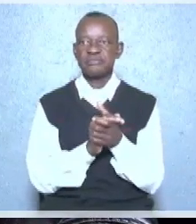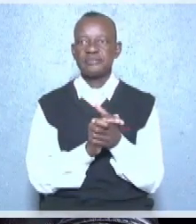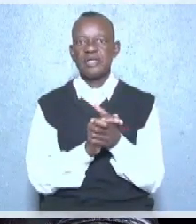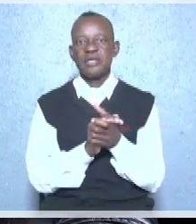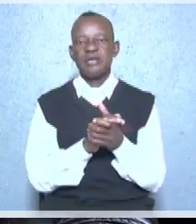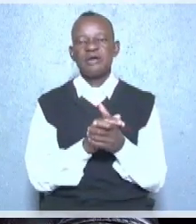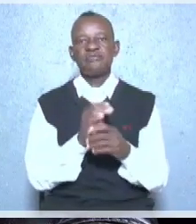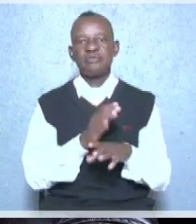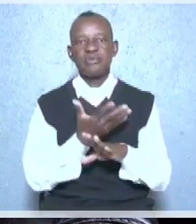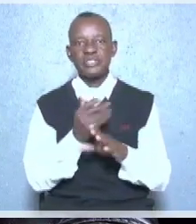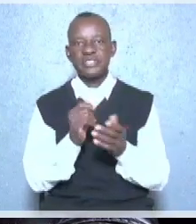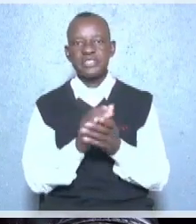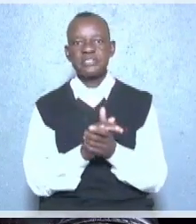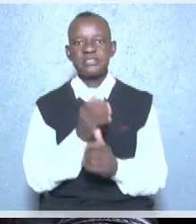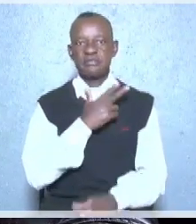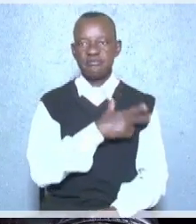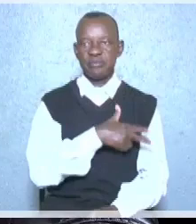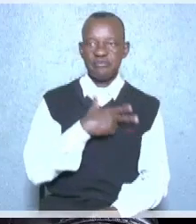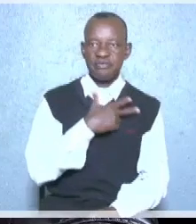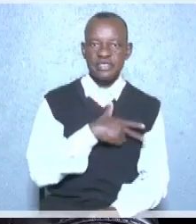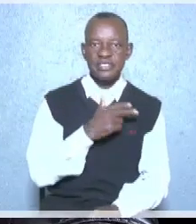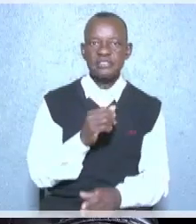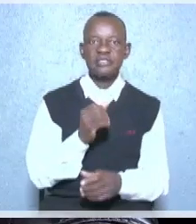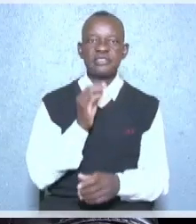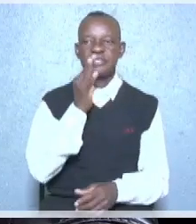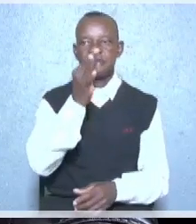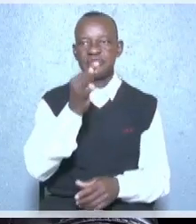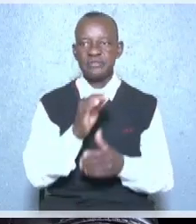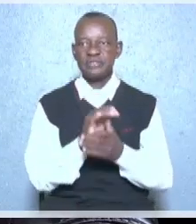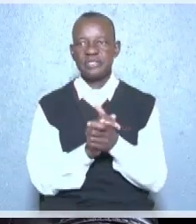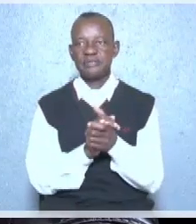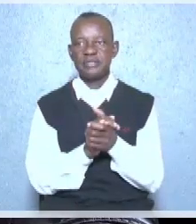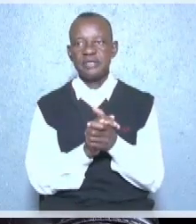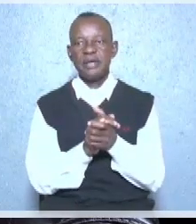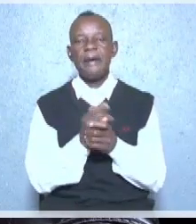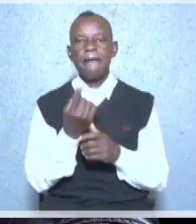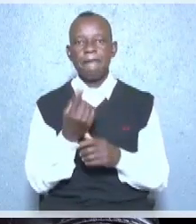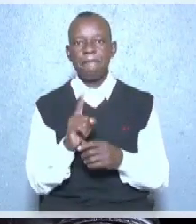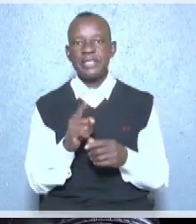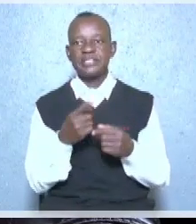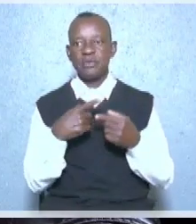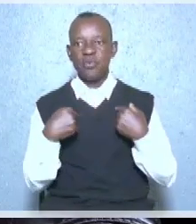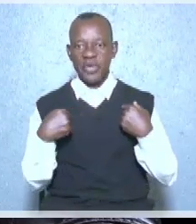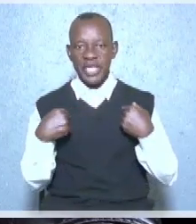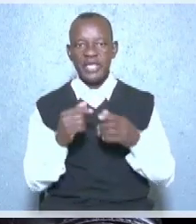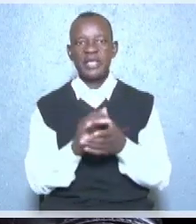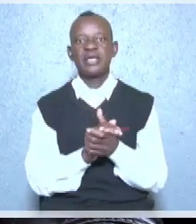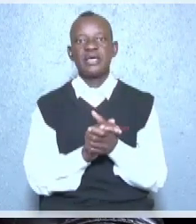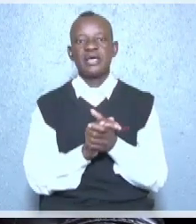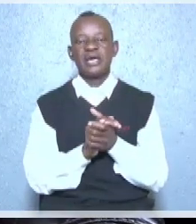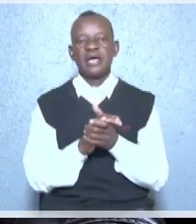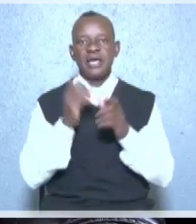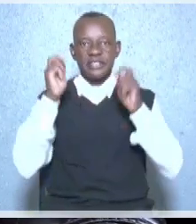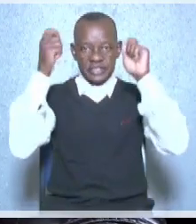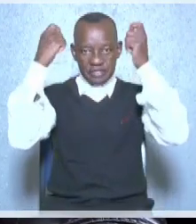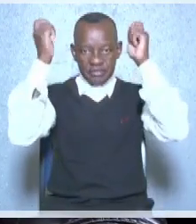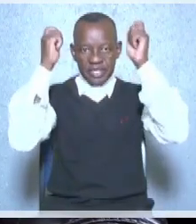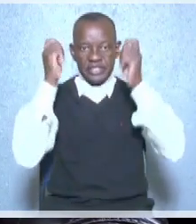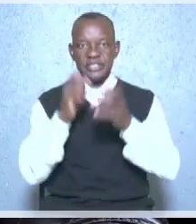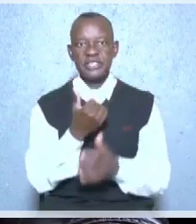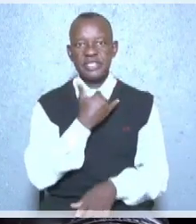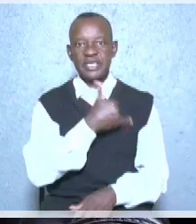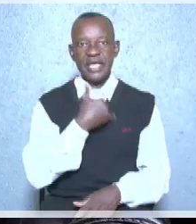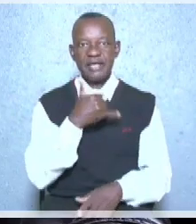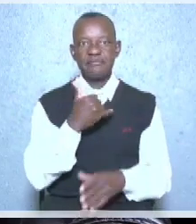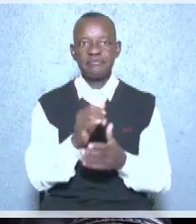future. But in the case of the icon that we are celebrating today, the fact